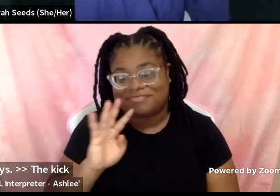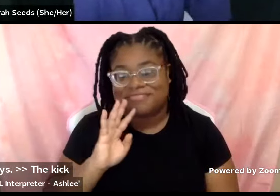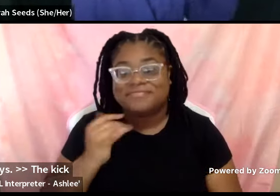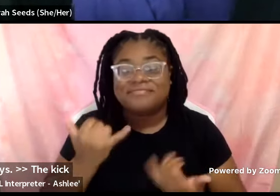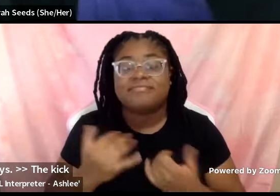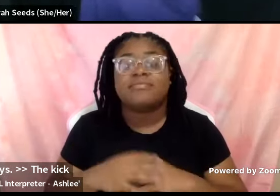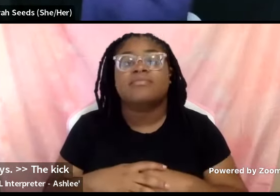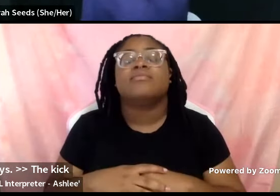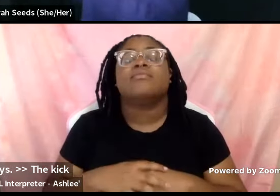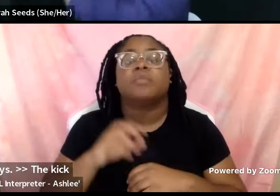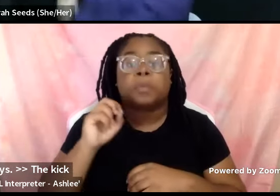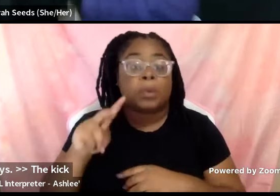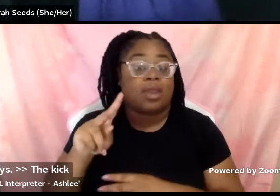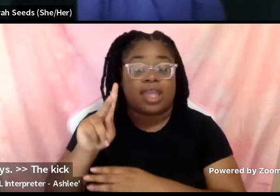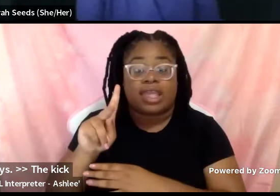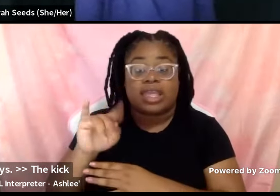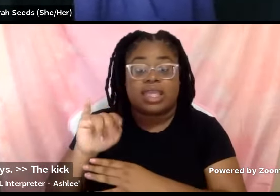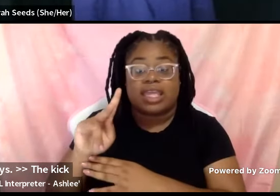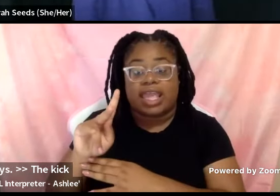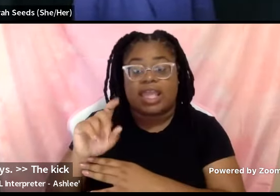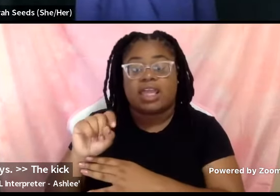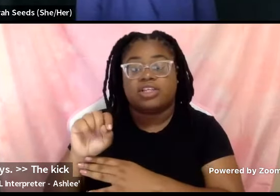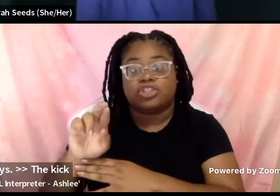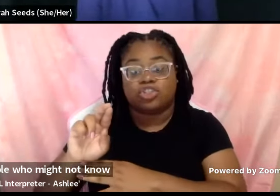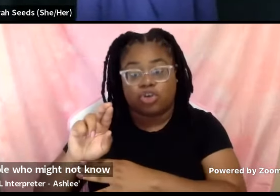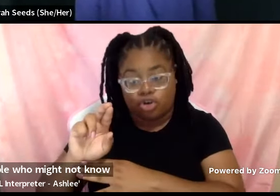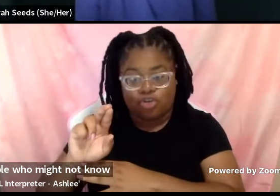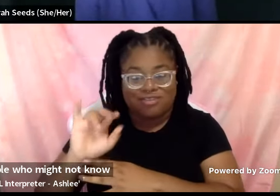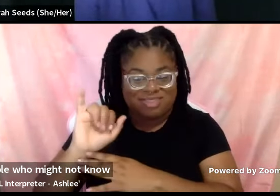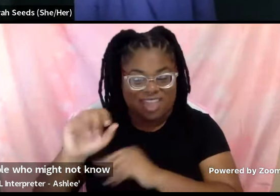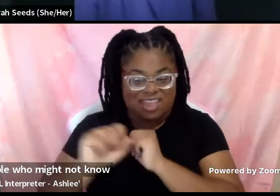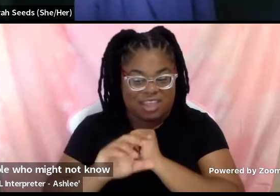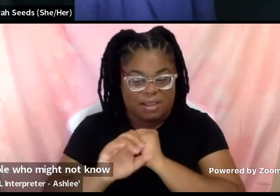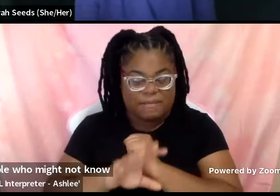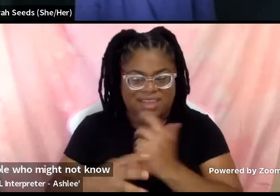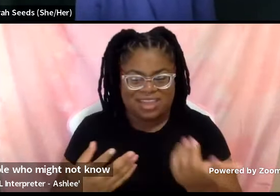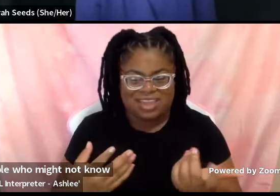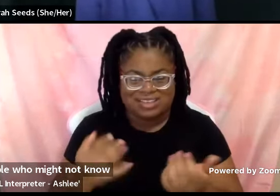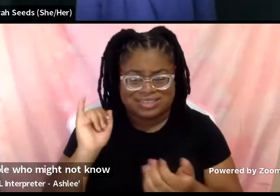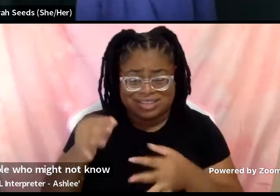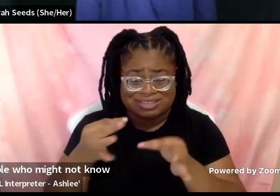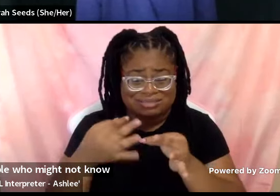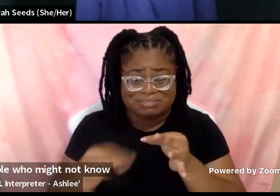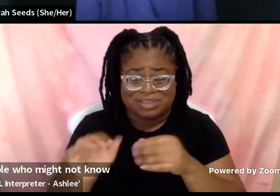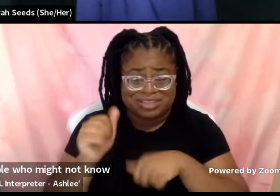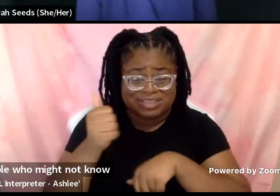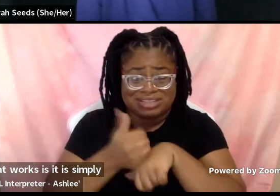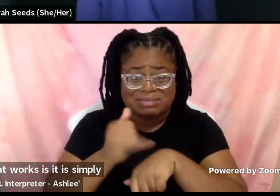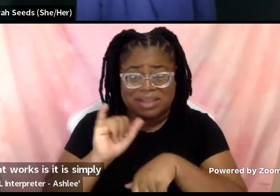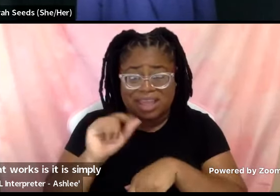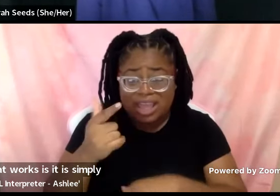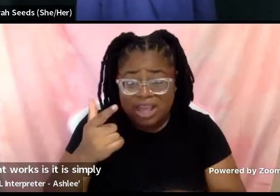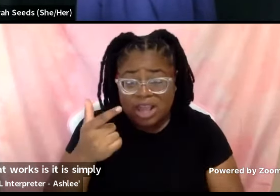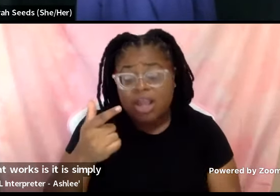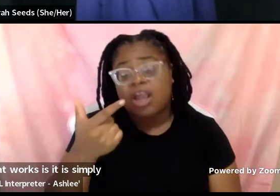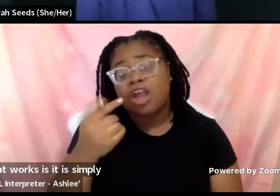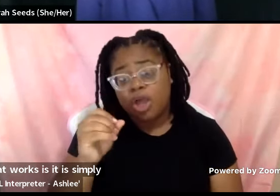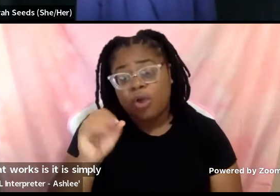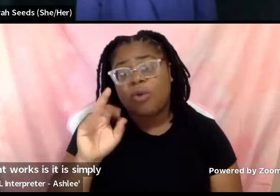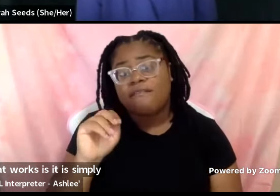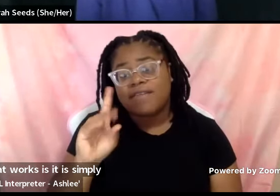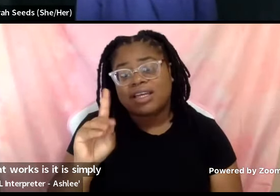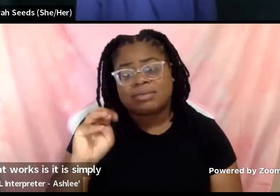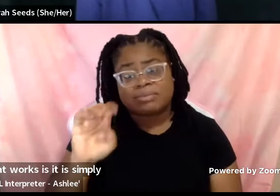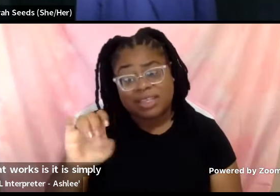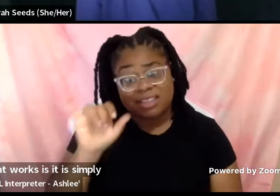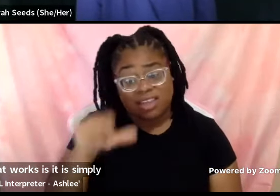not know or understand how all of that works, is it like simply setting up something that's like a GoFundMe and you just like, hey, this